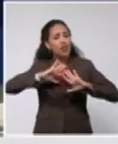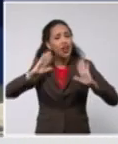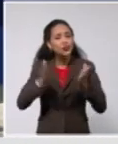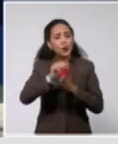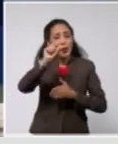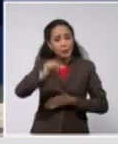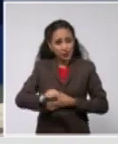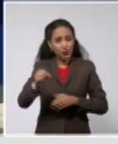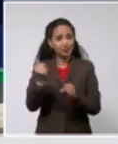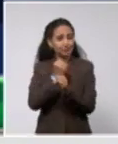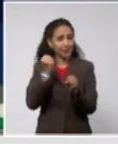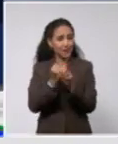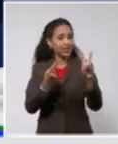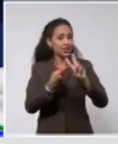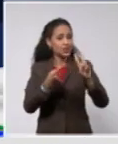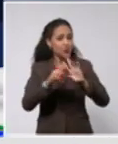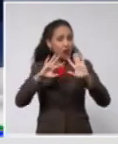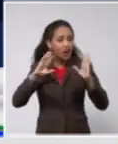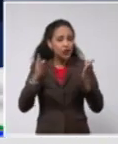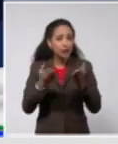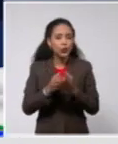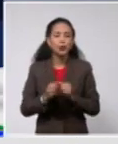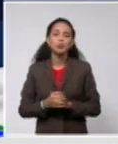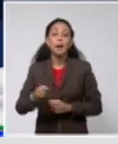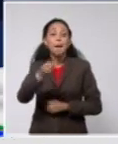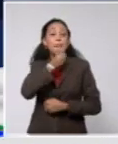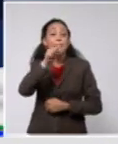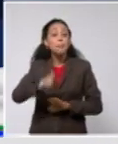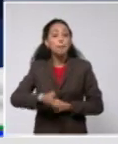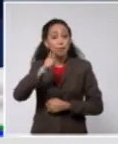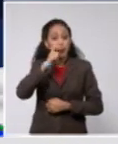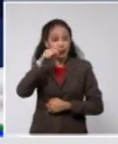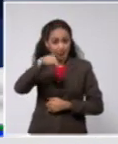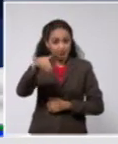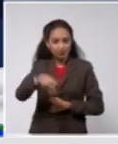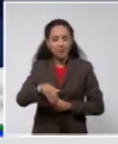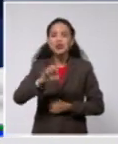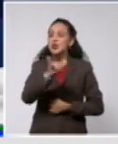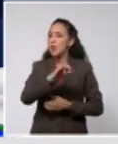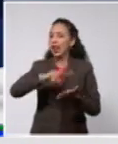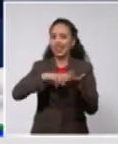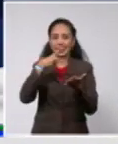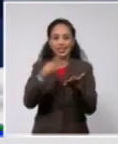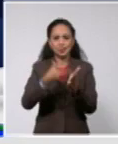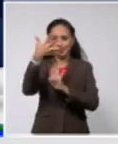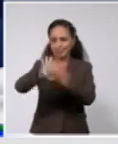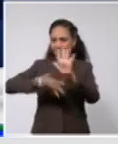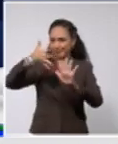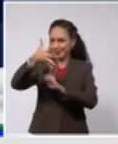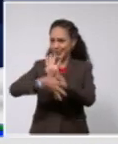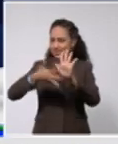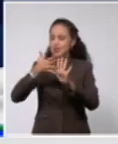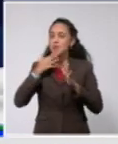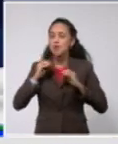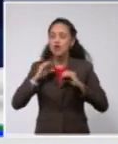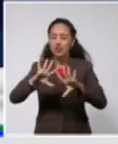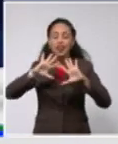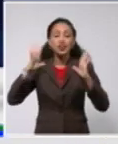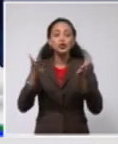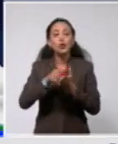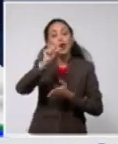Good morning to all those who make this broadcast possible, to Abdiel, to our sign language